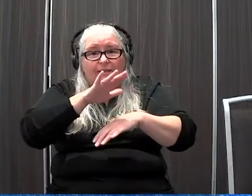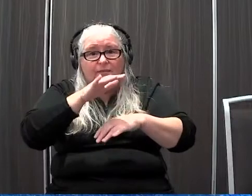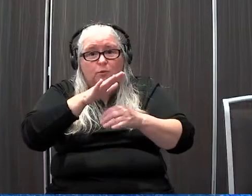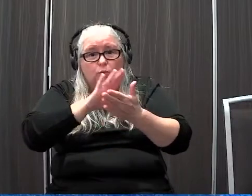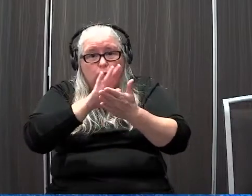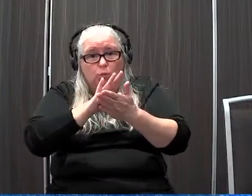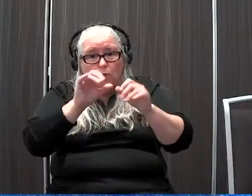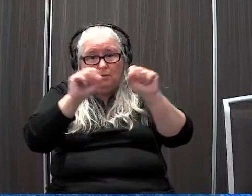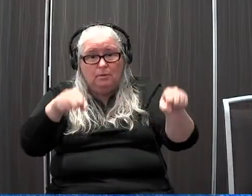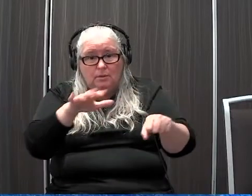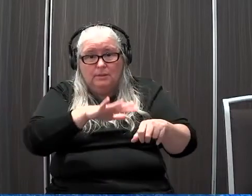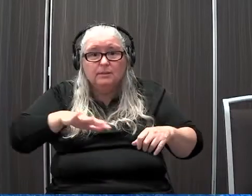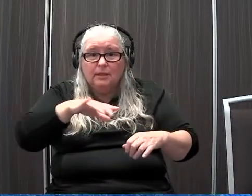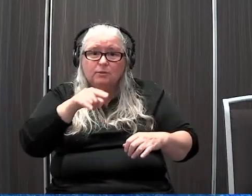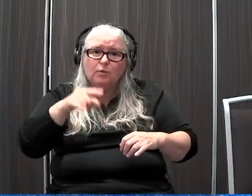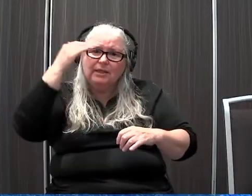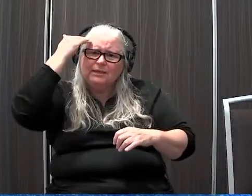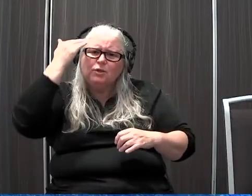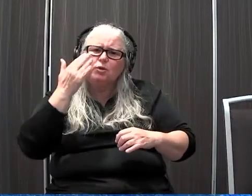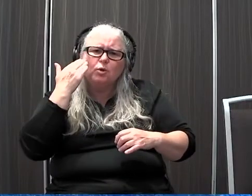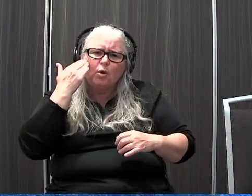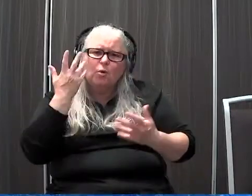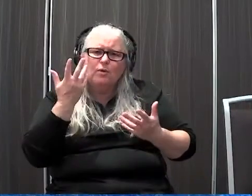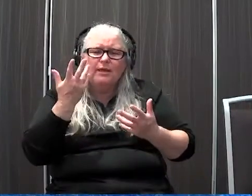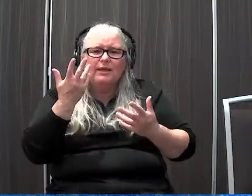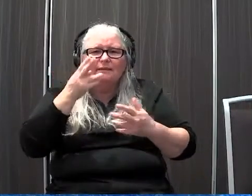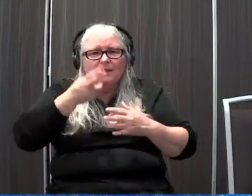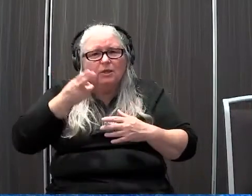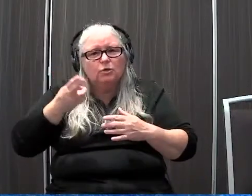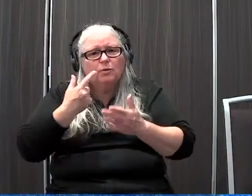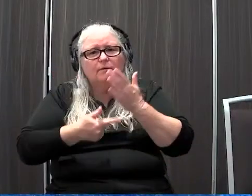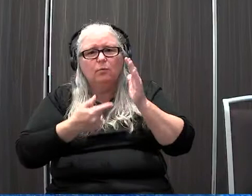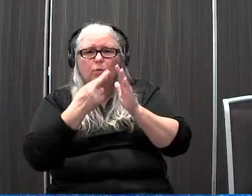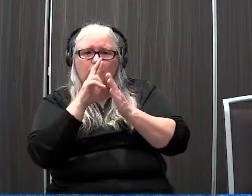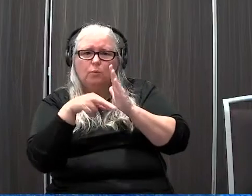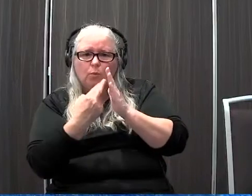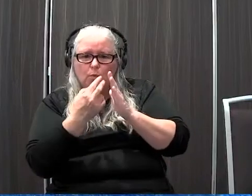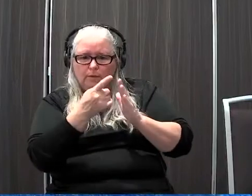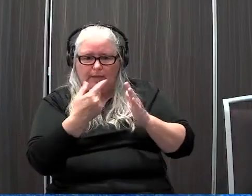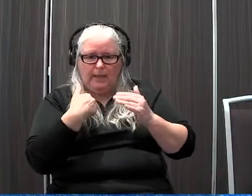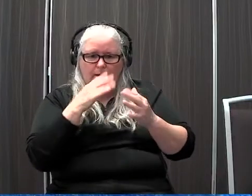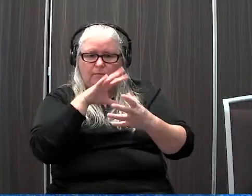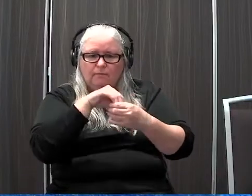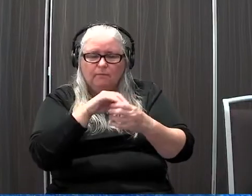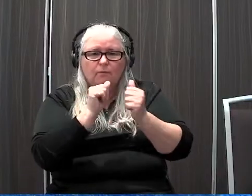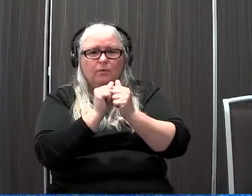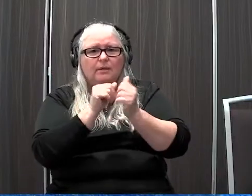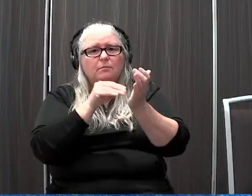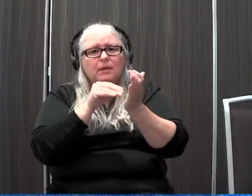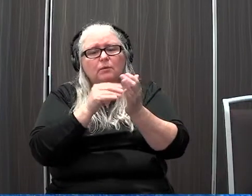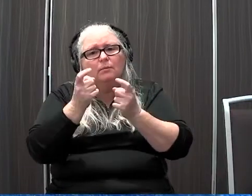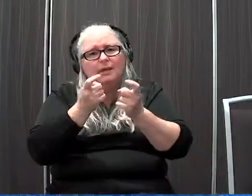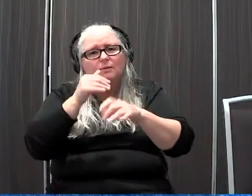is the history of the medical concerns with this child and what role do they play in maintaining medical management at